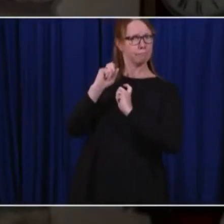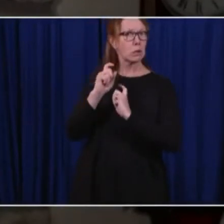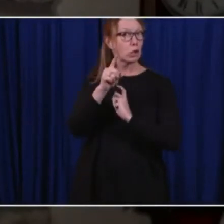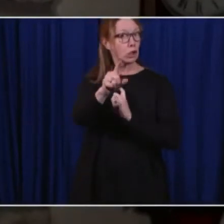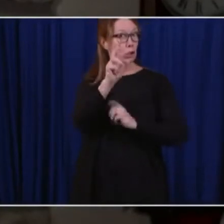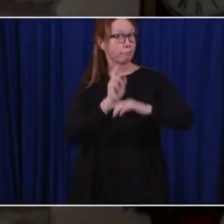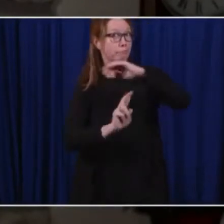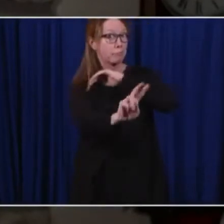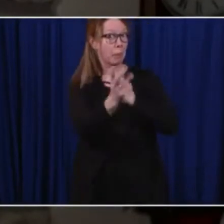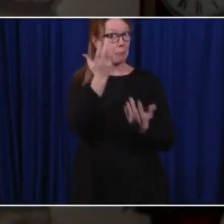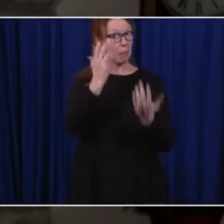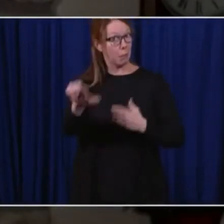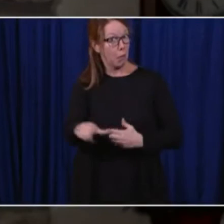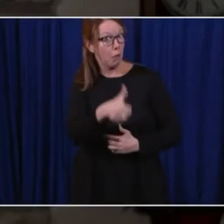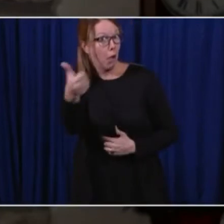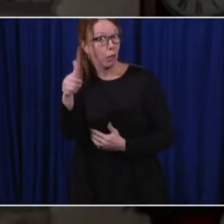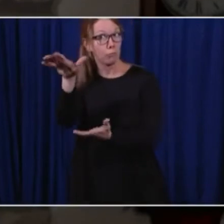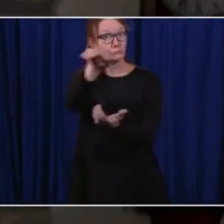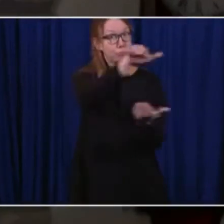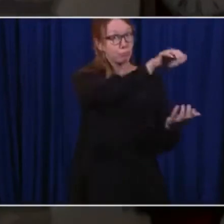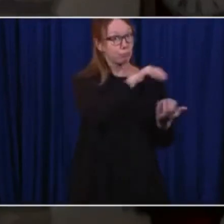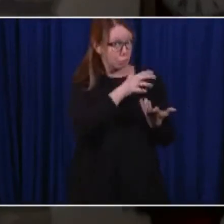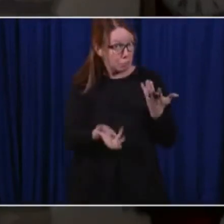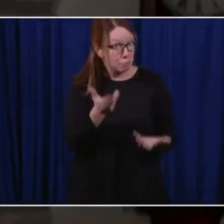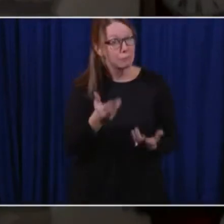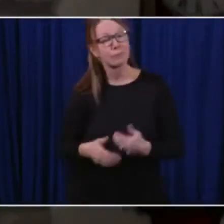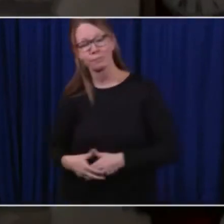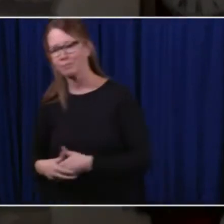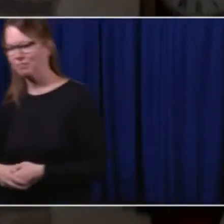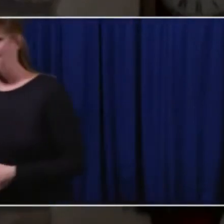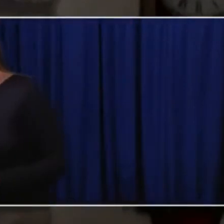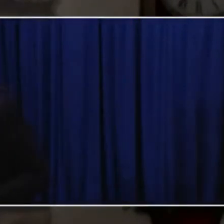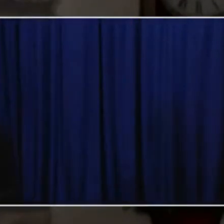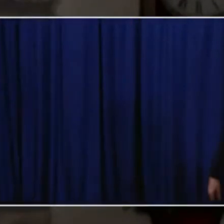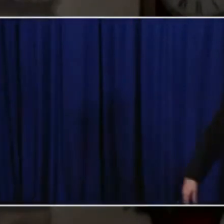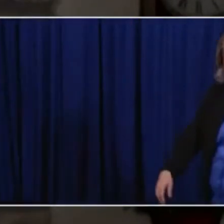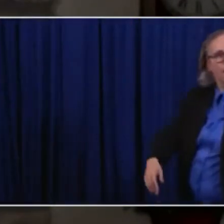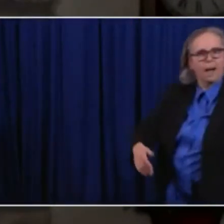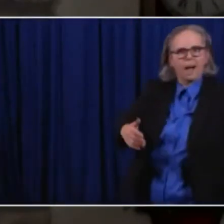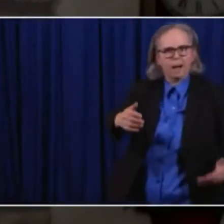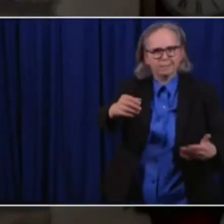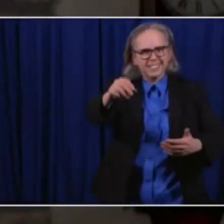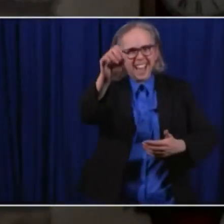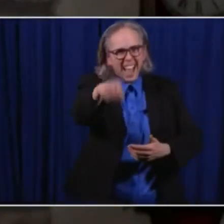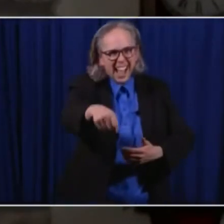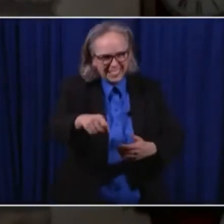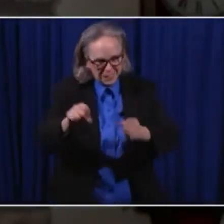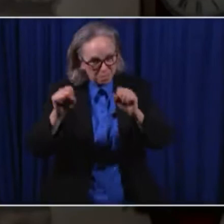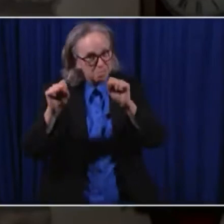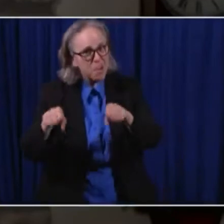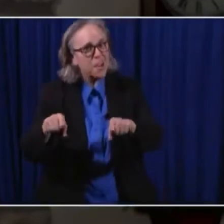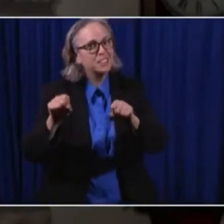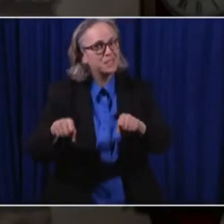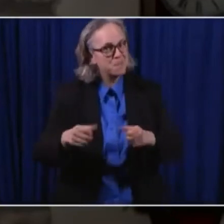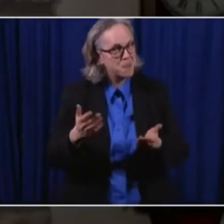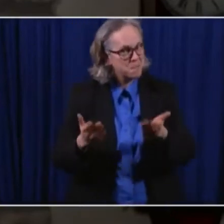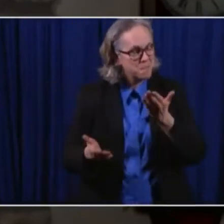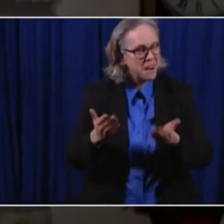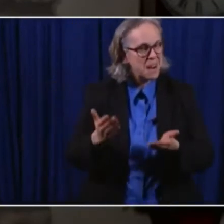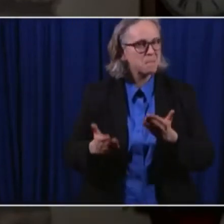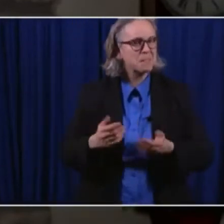be another round? It's possible. What we have to do is study, and we talked